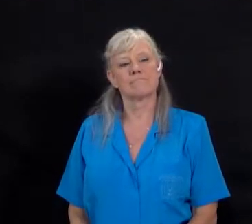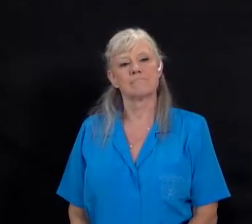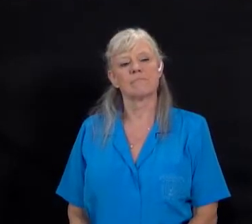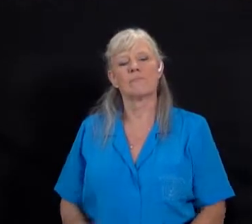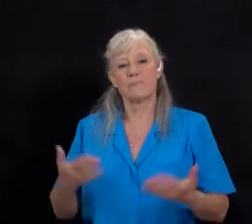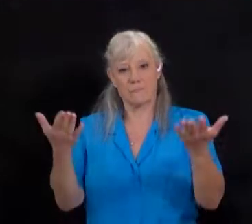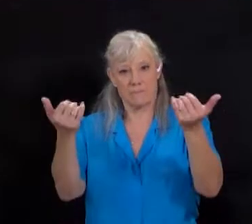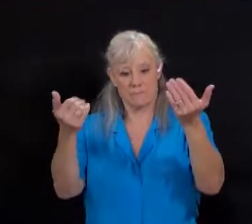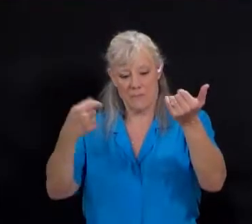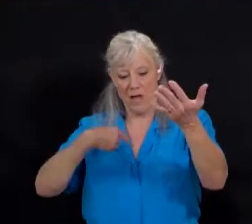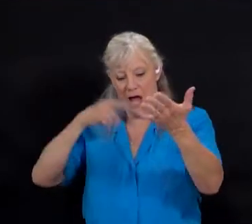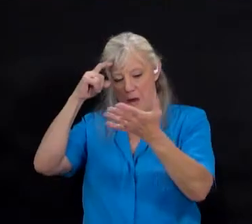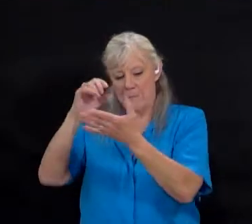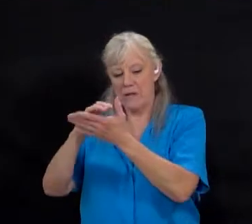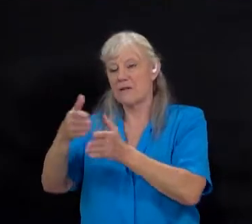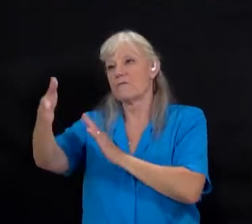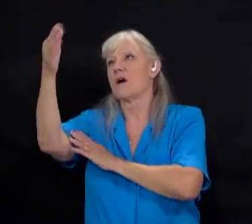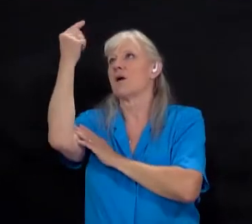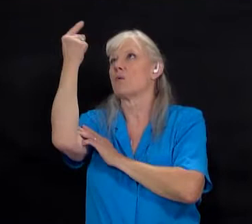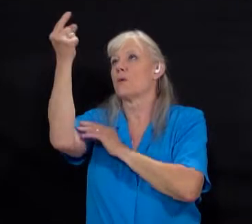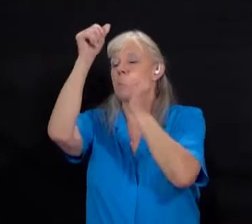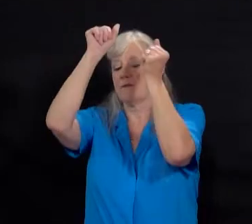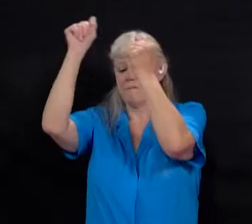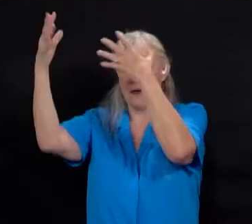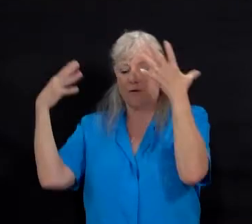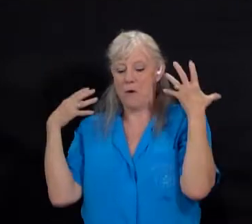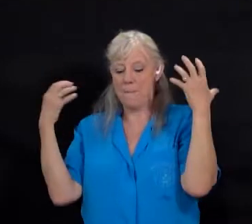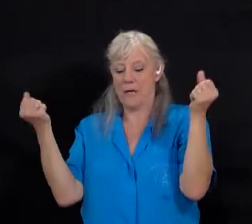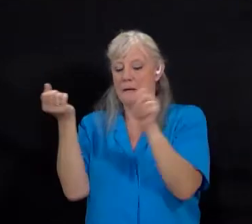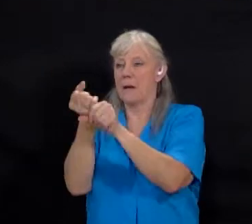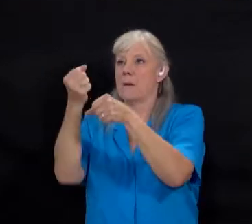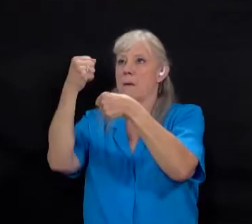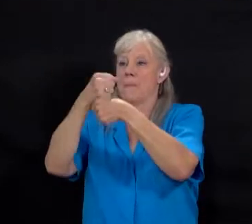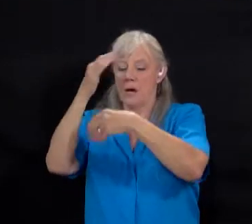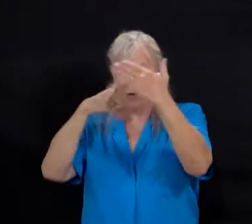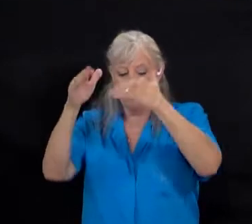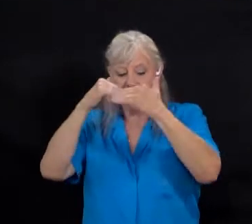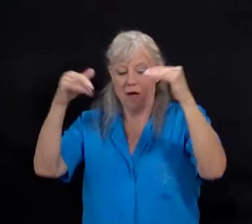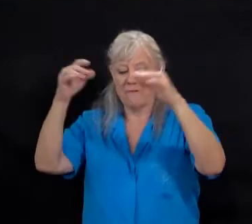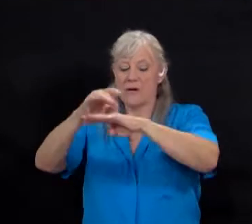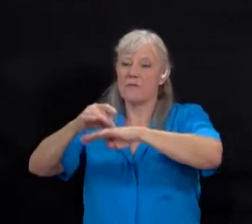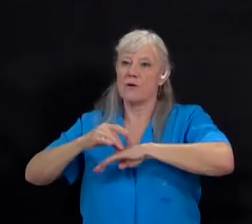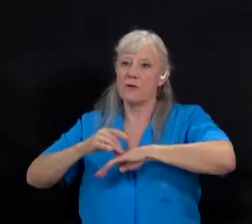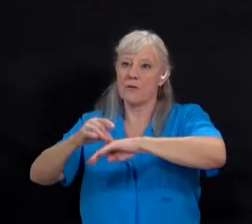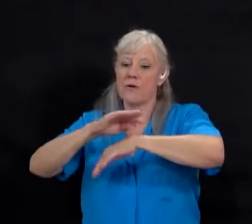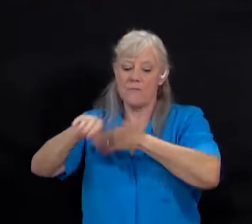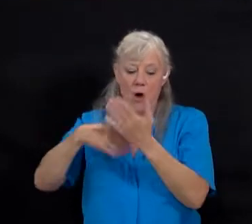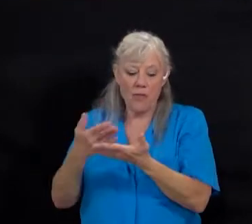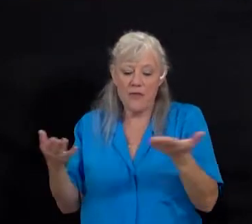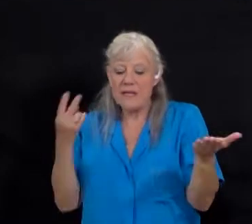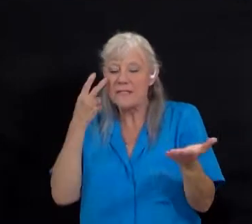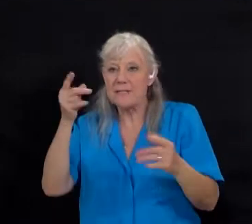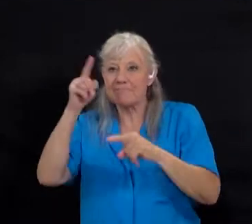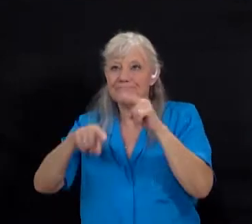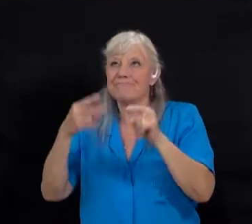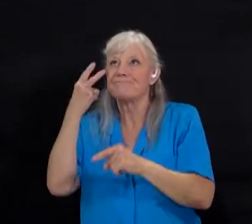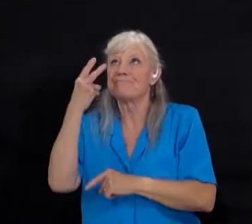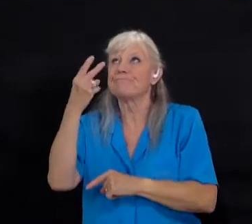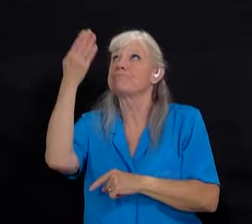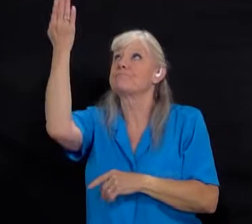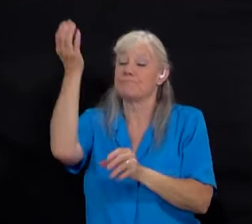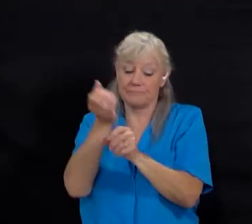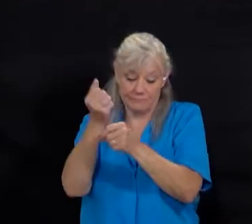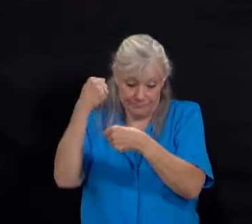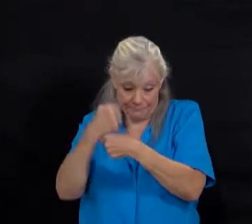I believe in one God, the Father Almighty, maker of heaven and earth, of all things visible